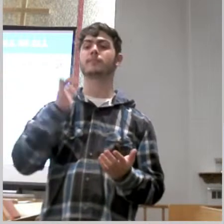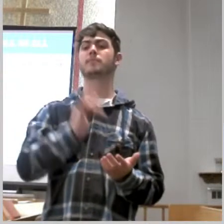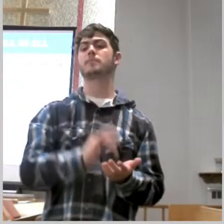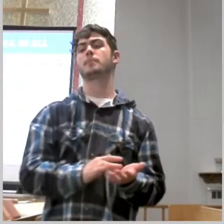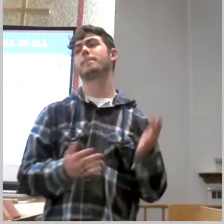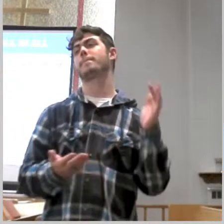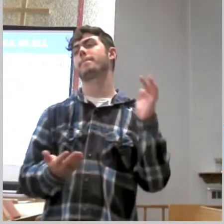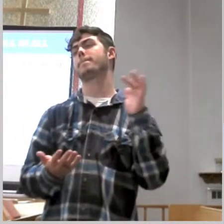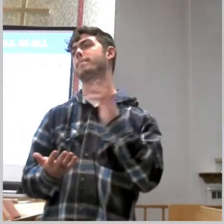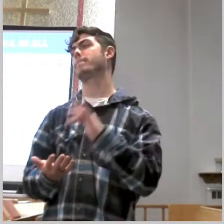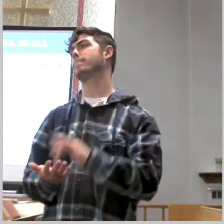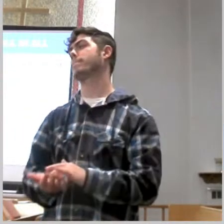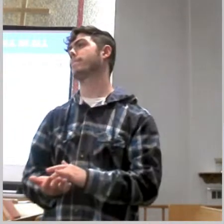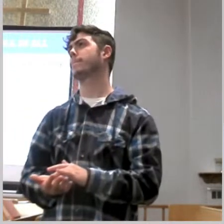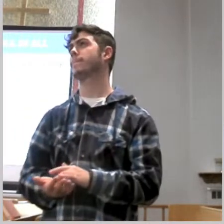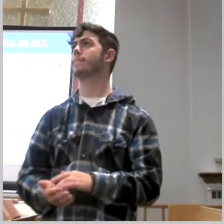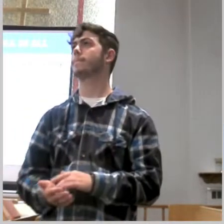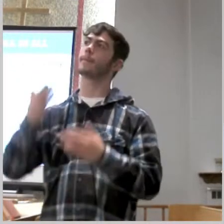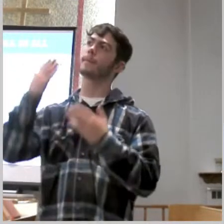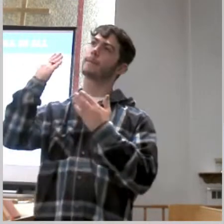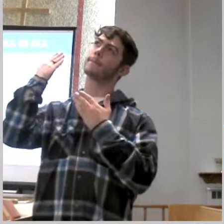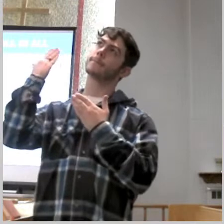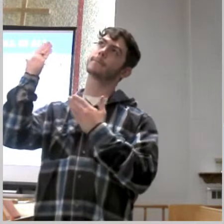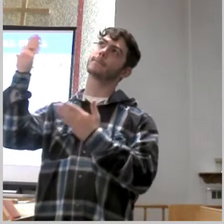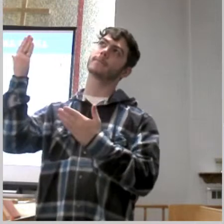name. Oh,